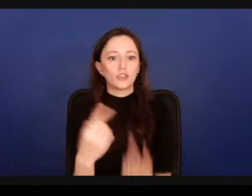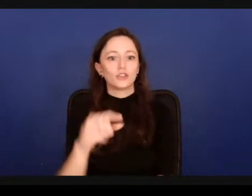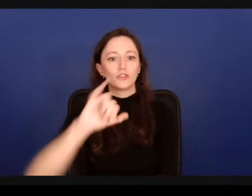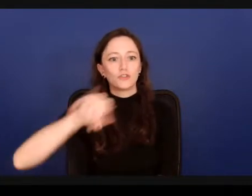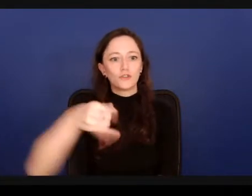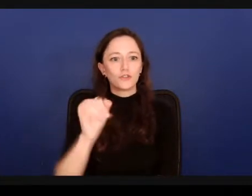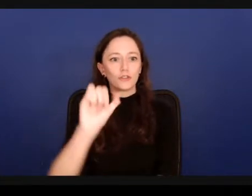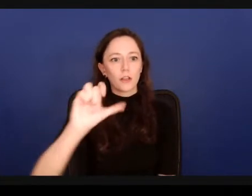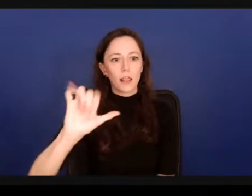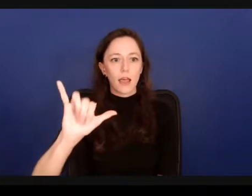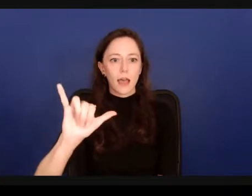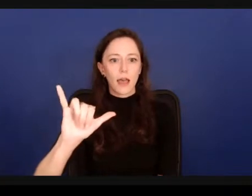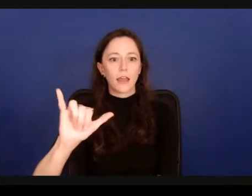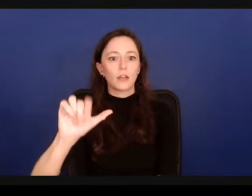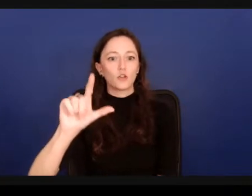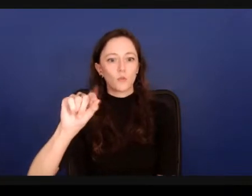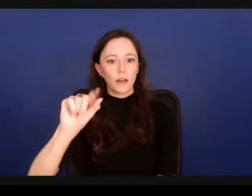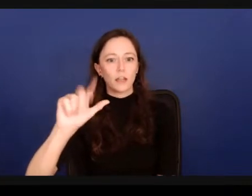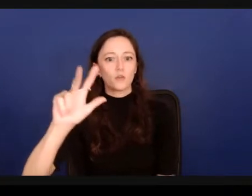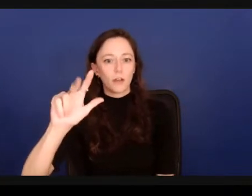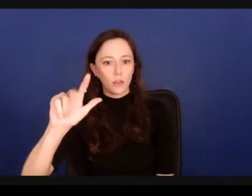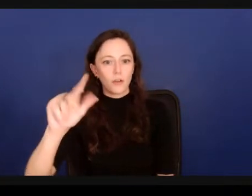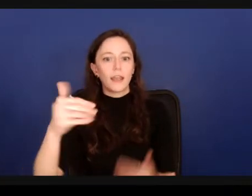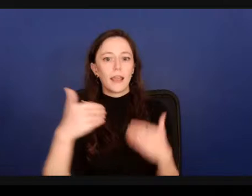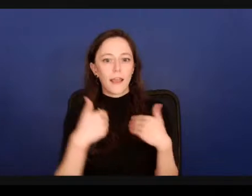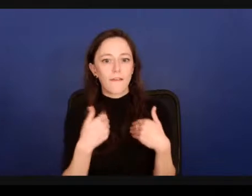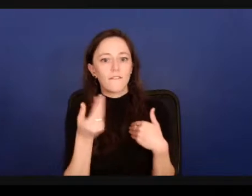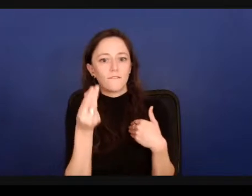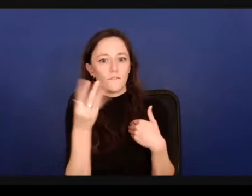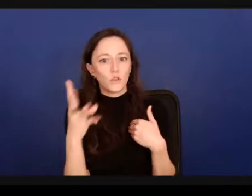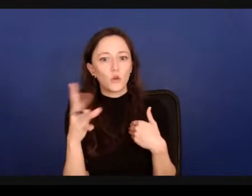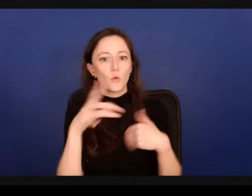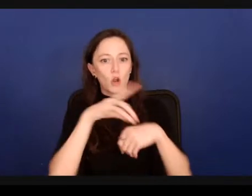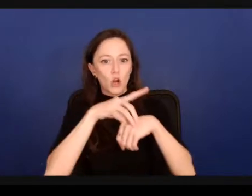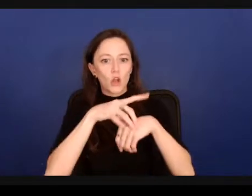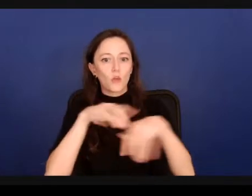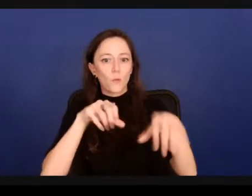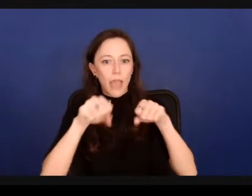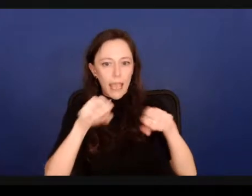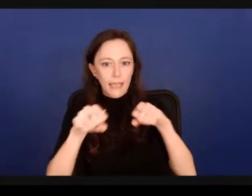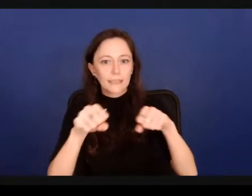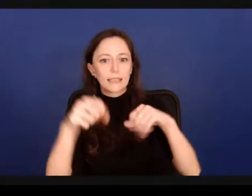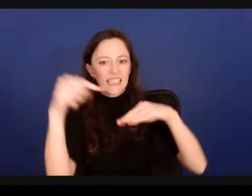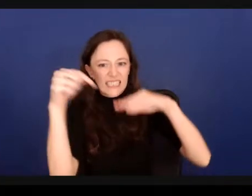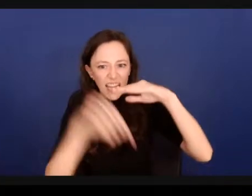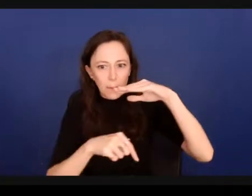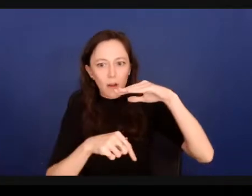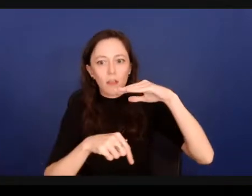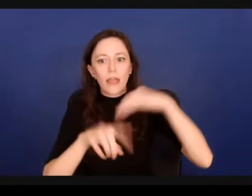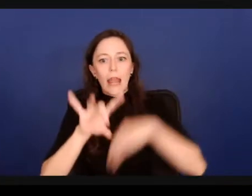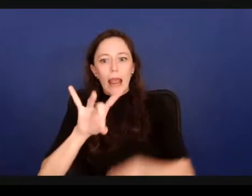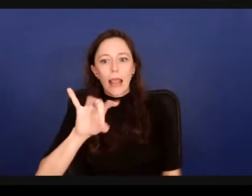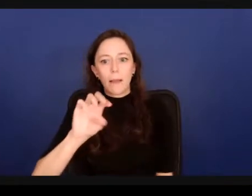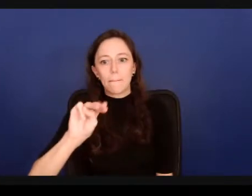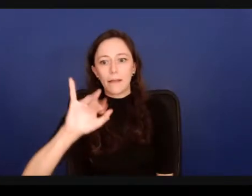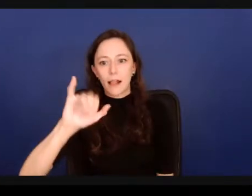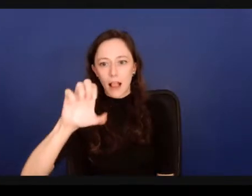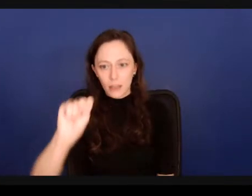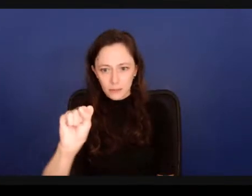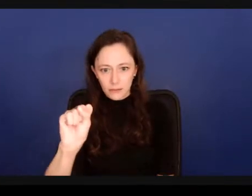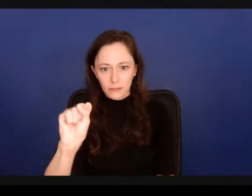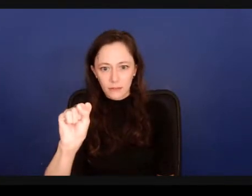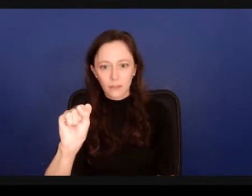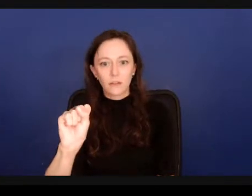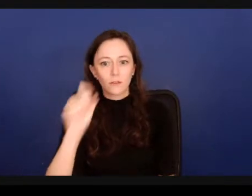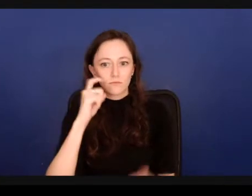been an elevated rate of earthquakes deeper than 8 miles beneath the caldera. Then this area saw a deep earthquake